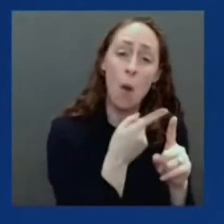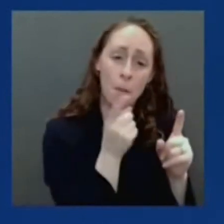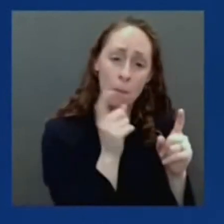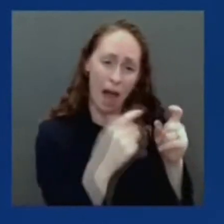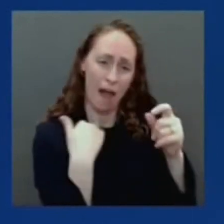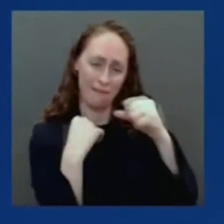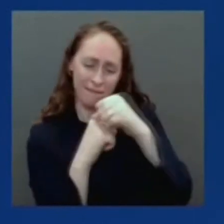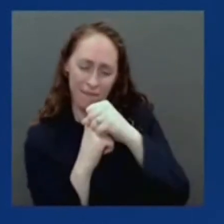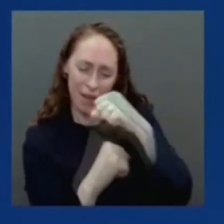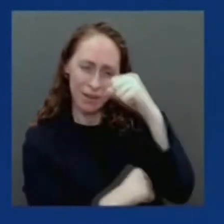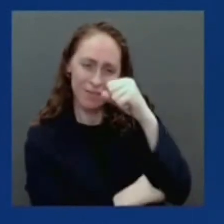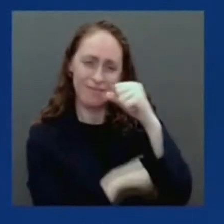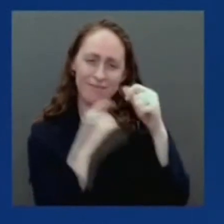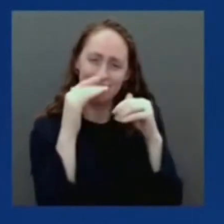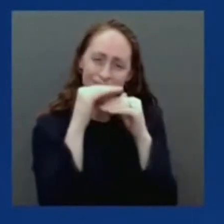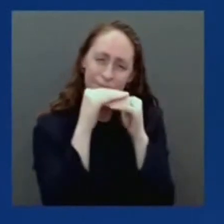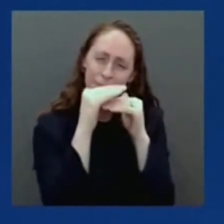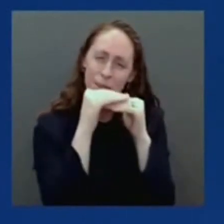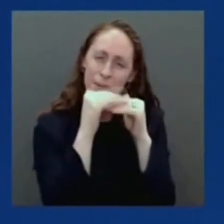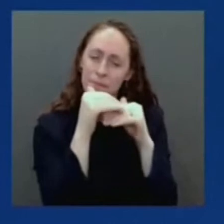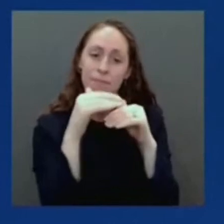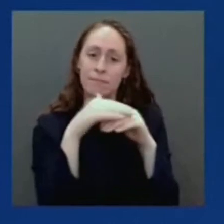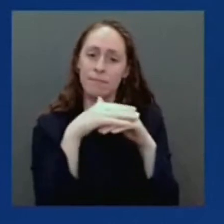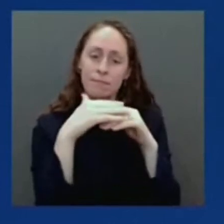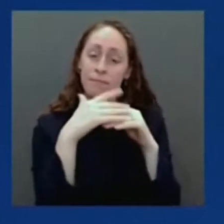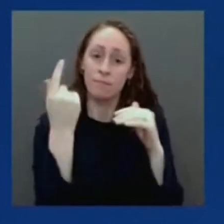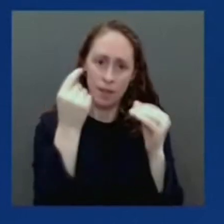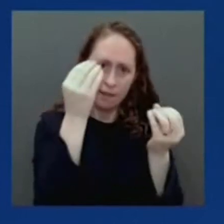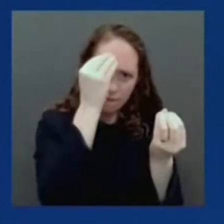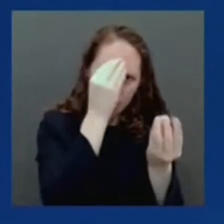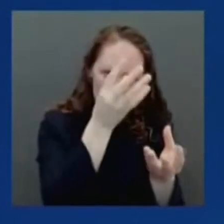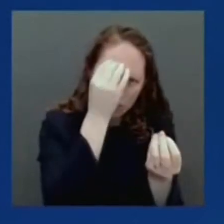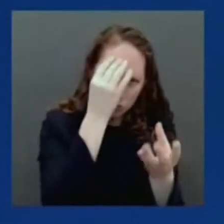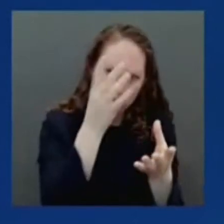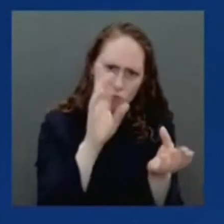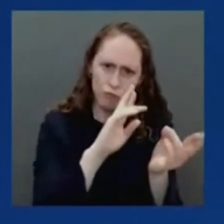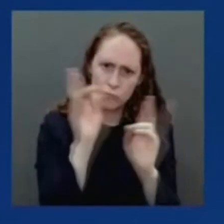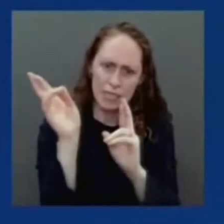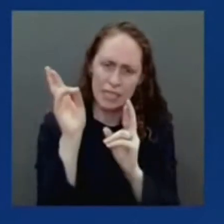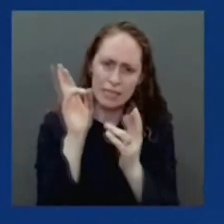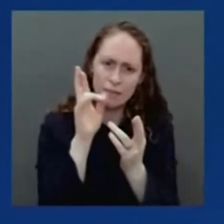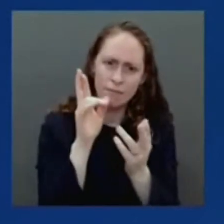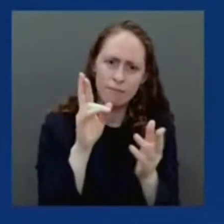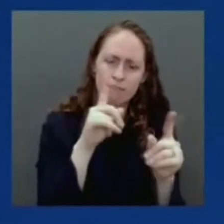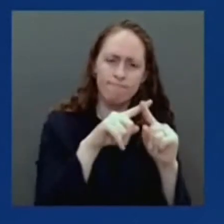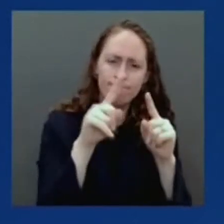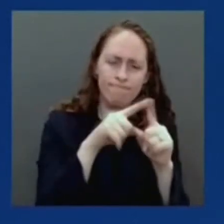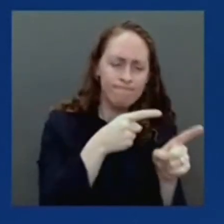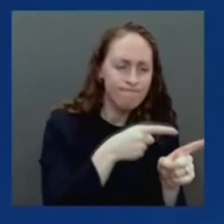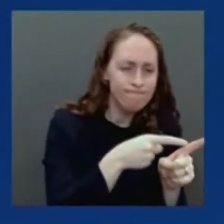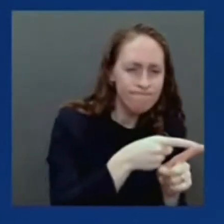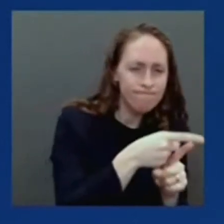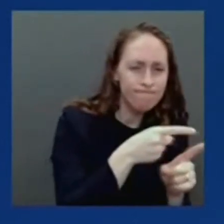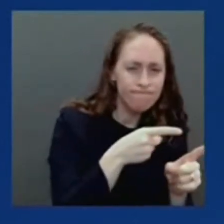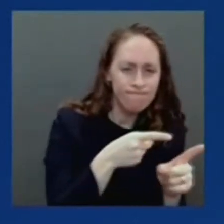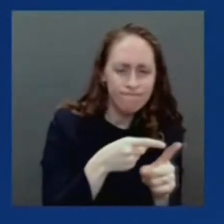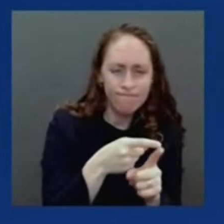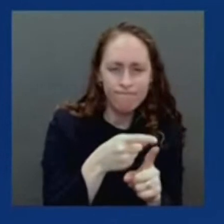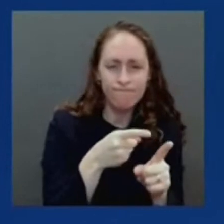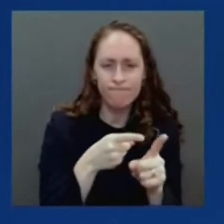families that are projected to be as a risk. For example, fortunately for us, we had been doing that